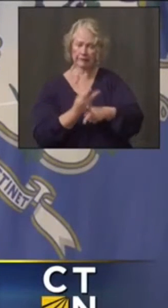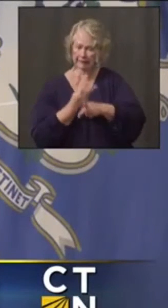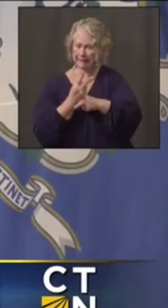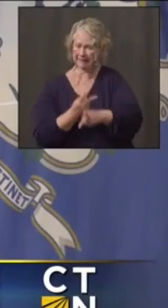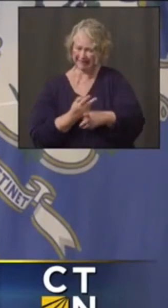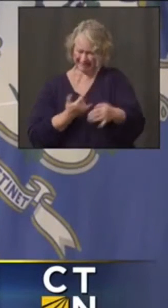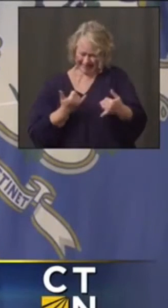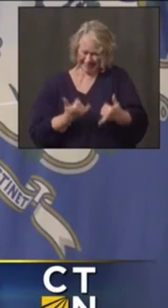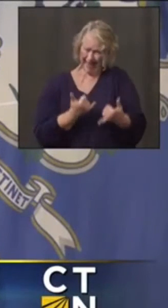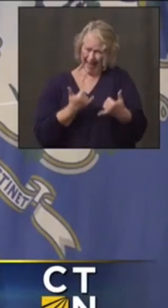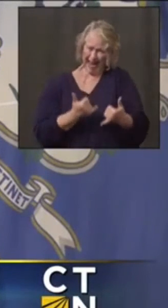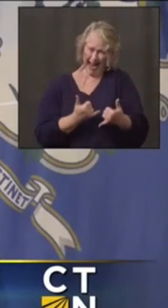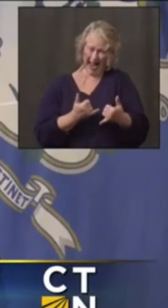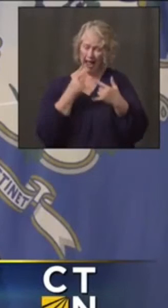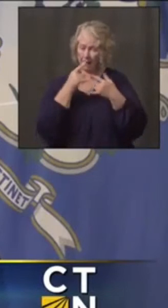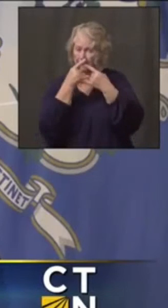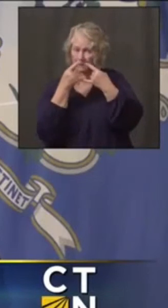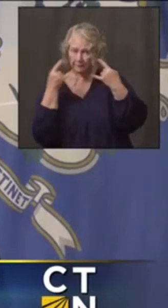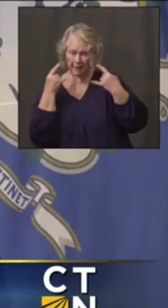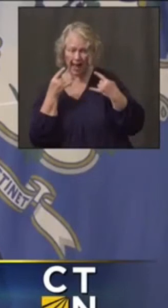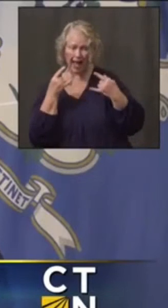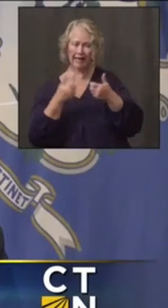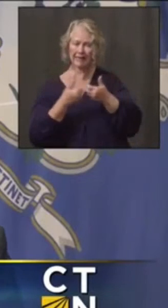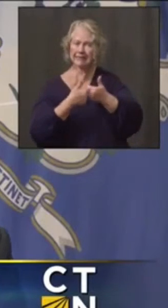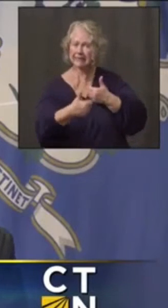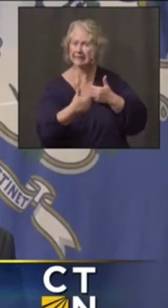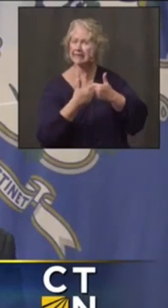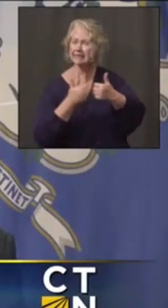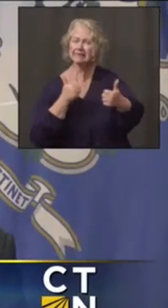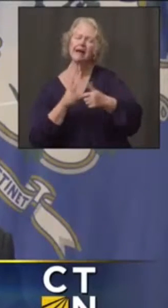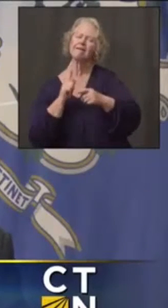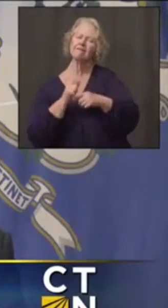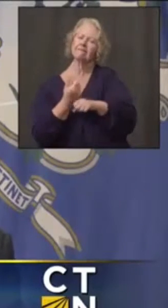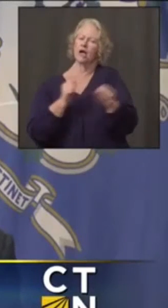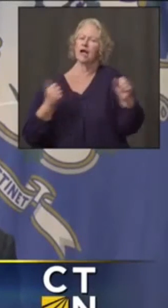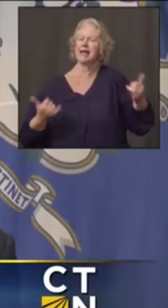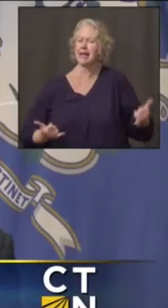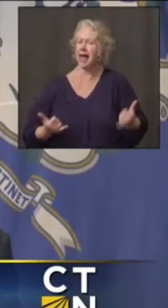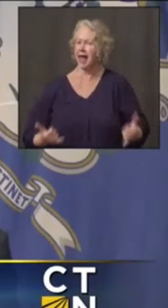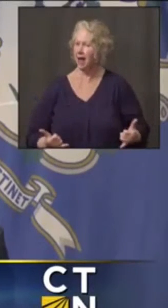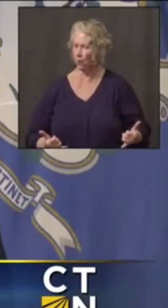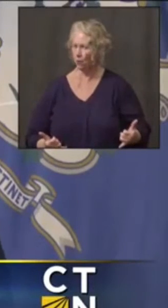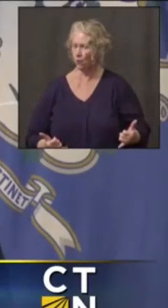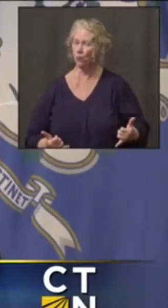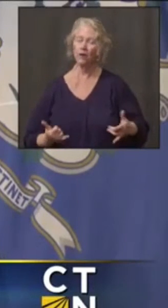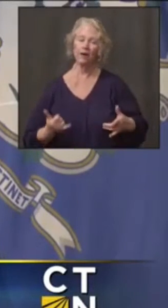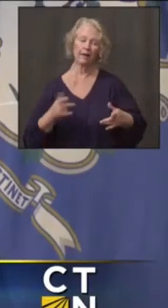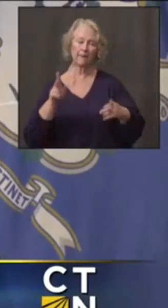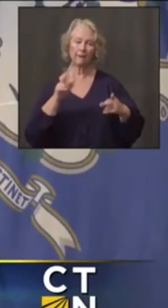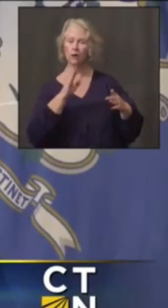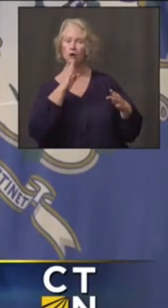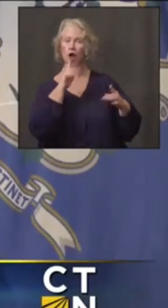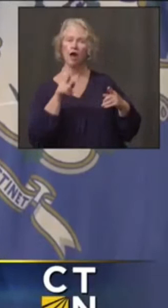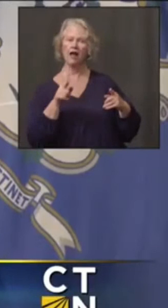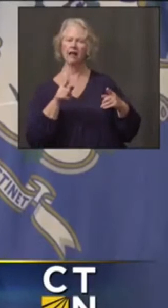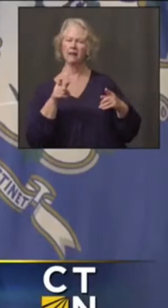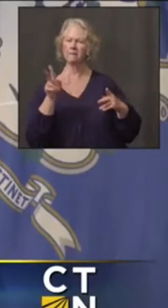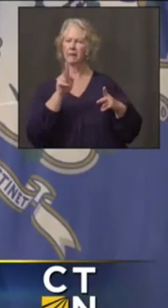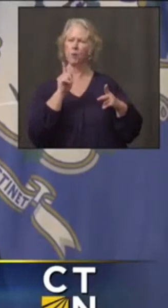and distancing in the meantime will make a world of difference. Somebody asked previously about the,